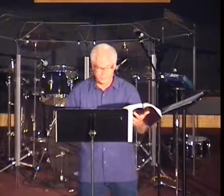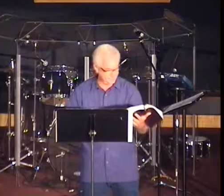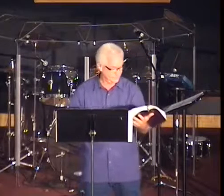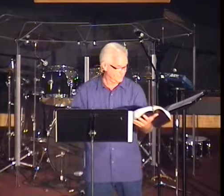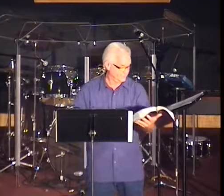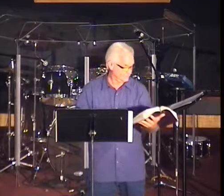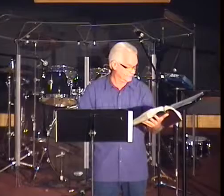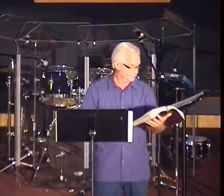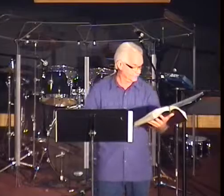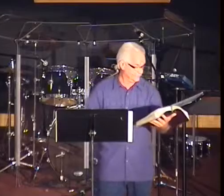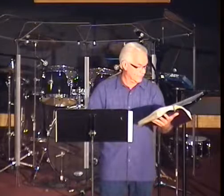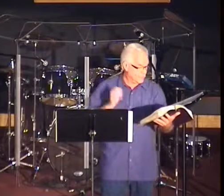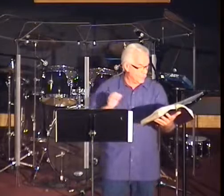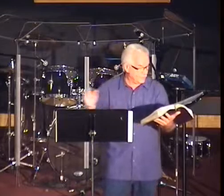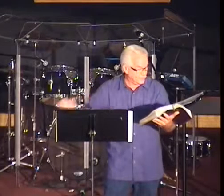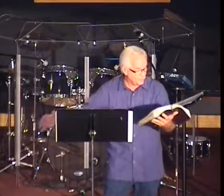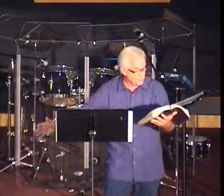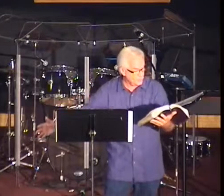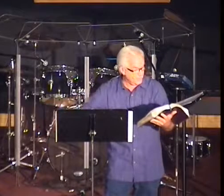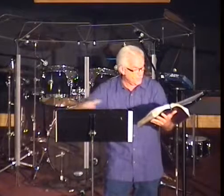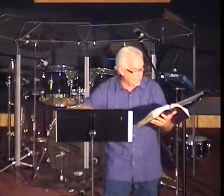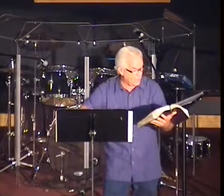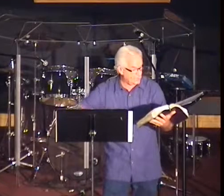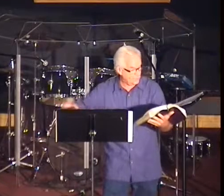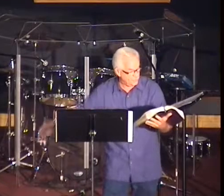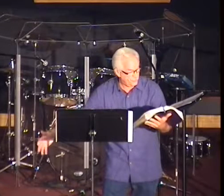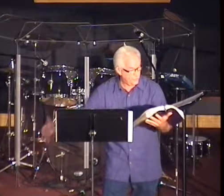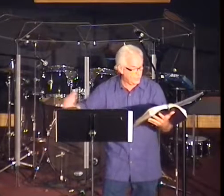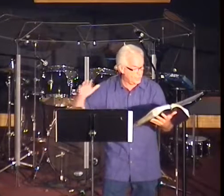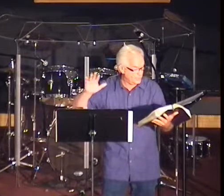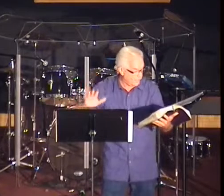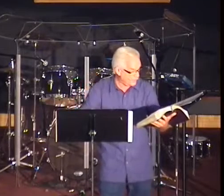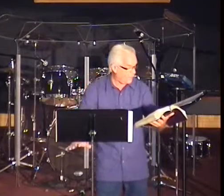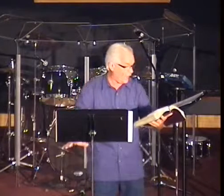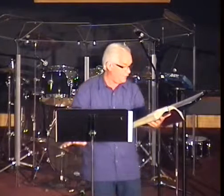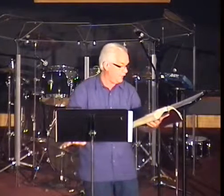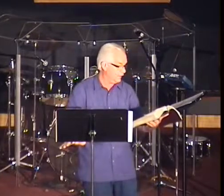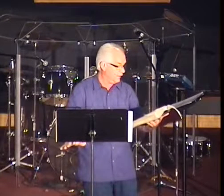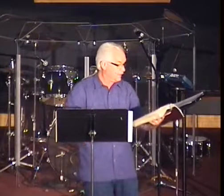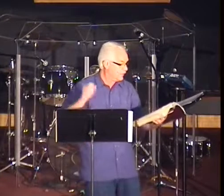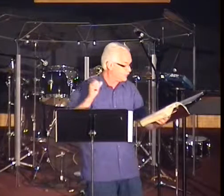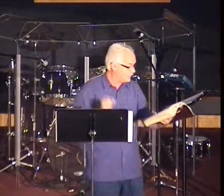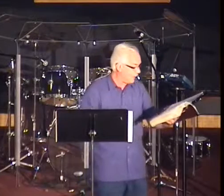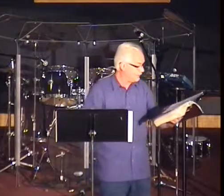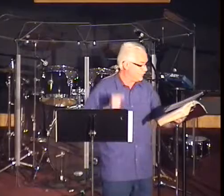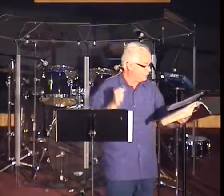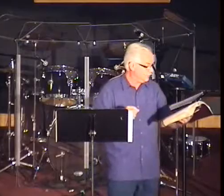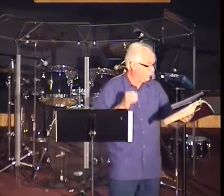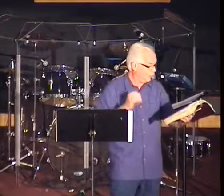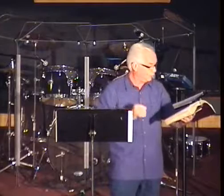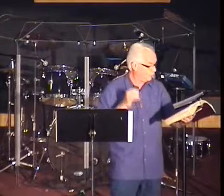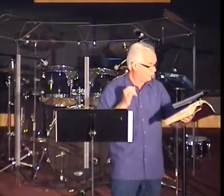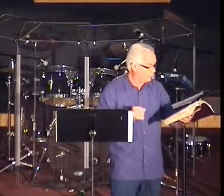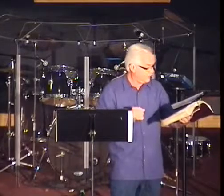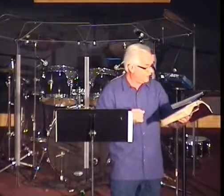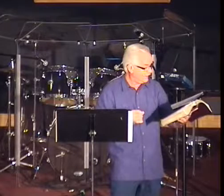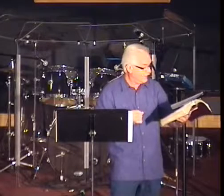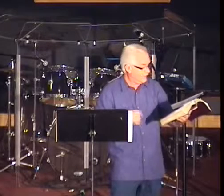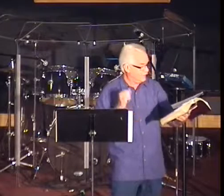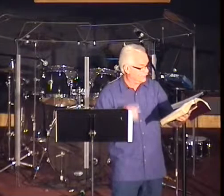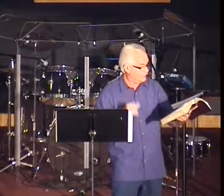all. You have enclosed me behind and before and laid your hand upon me. Such knowledge is too wonderful for